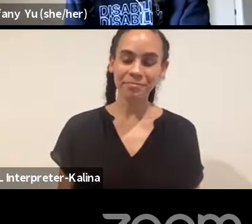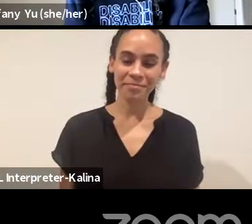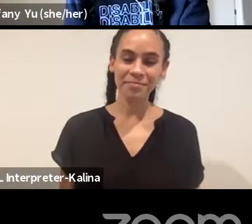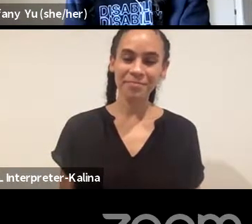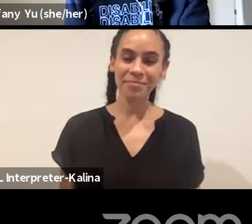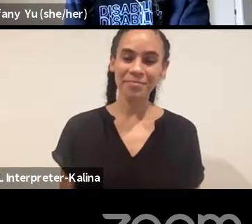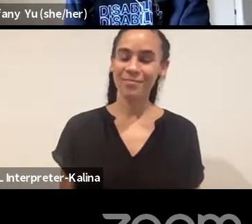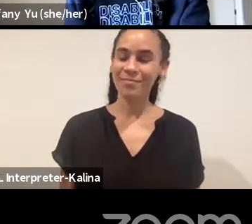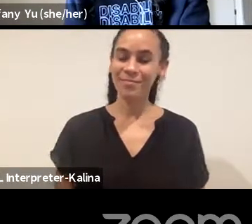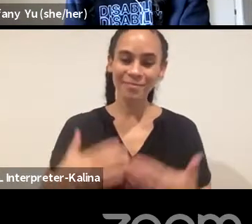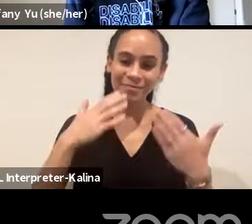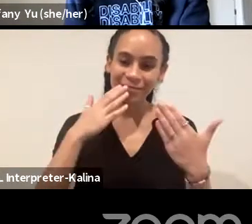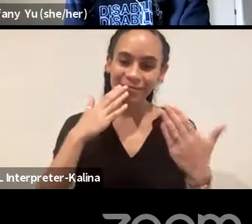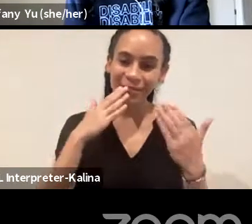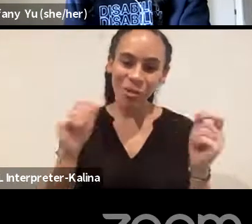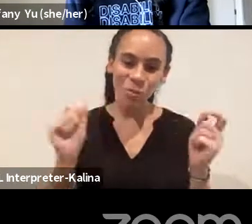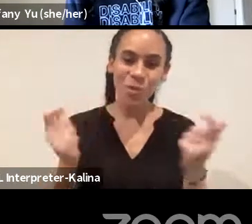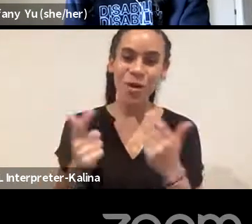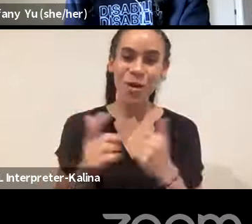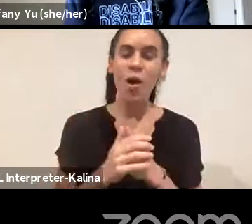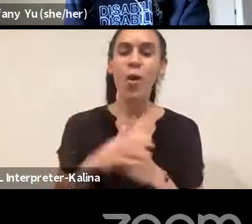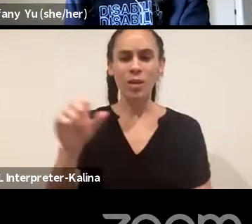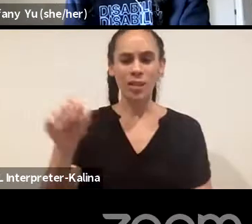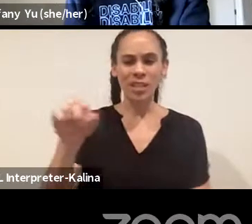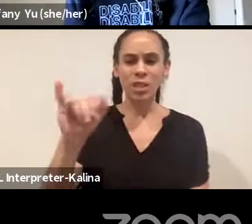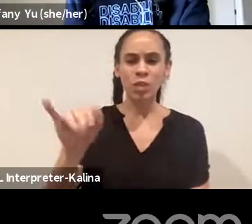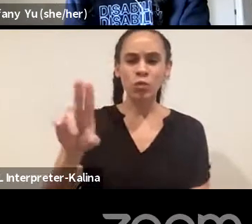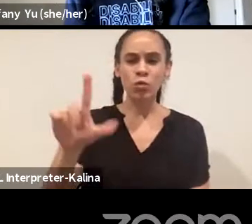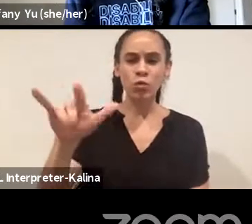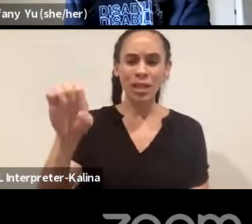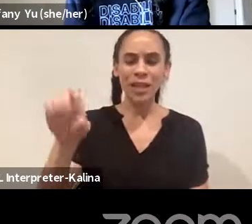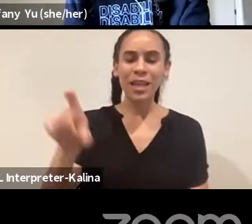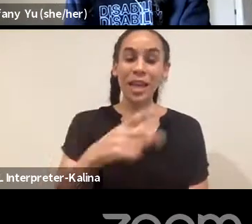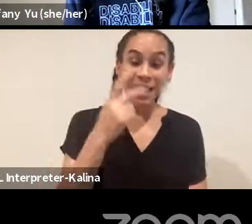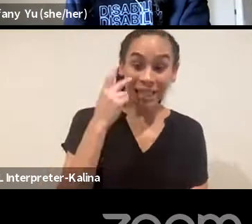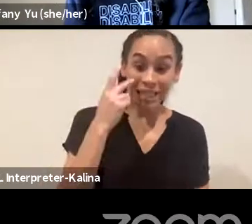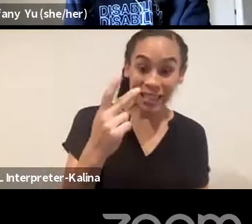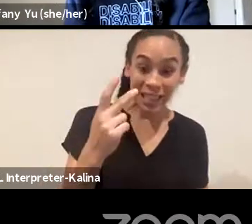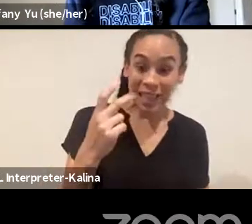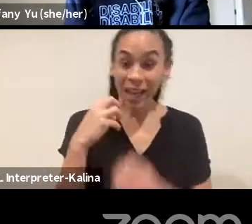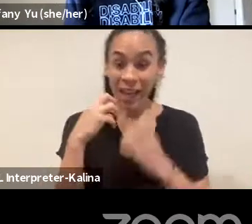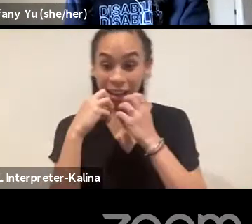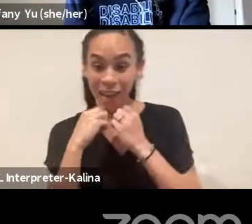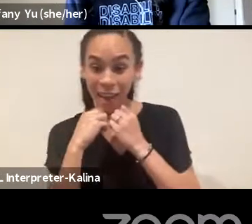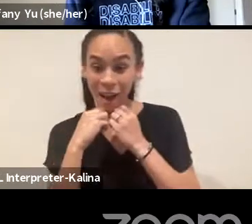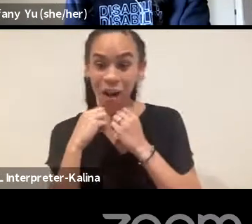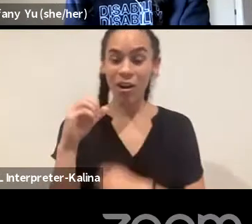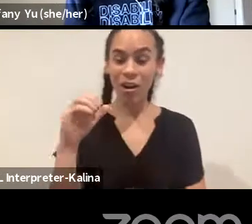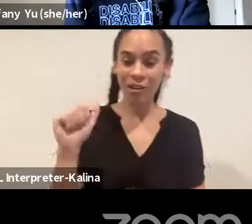thank you all. And anybody else? Yes, Julie, thank you. See, care, act. Awesome. Anybody else, please